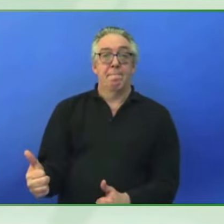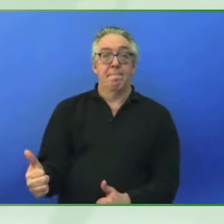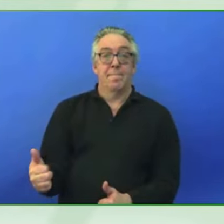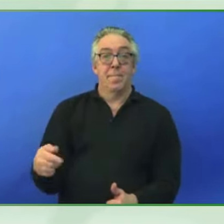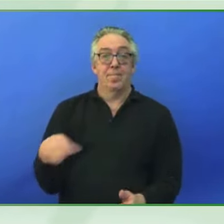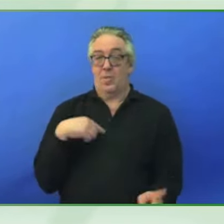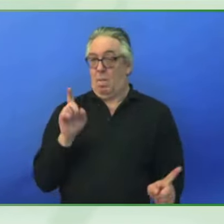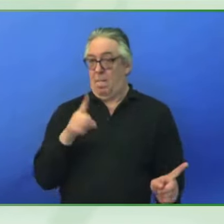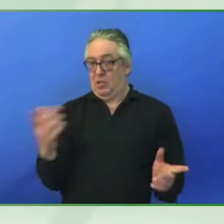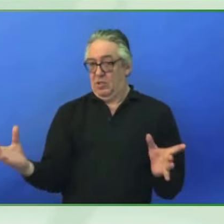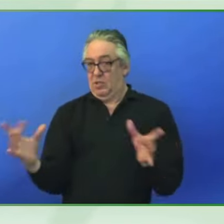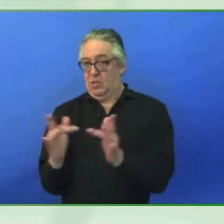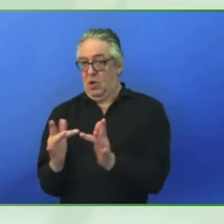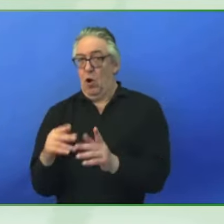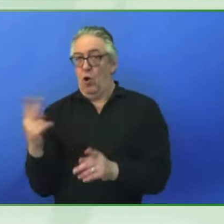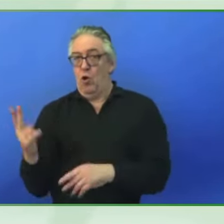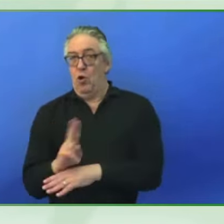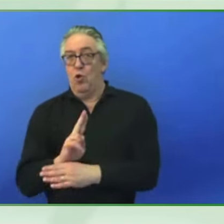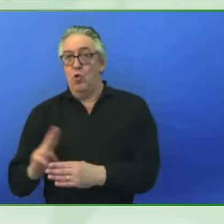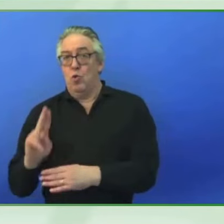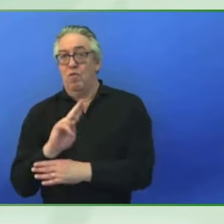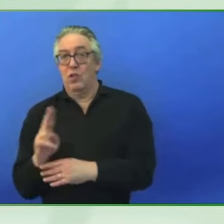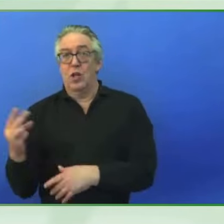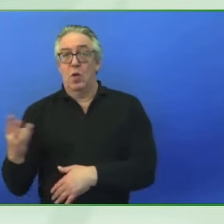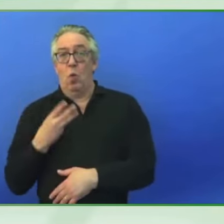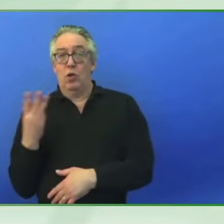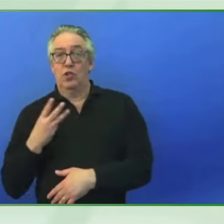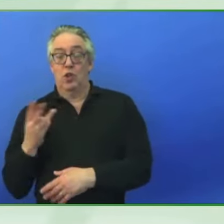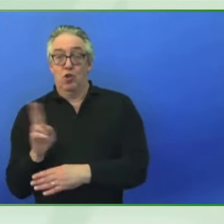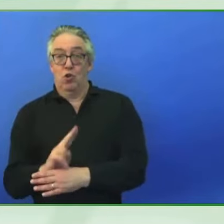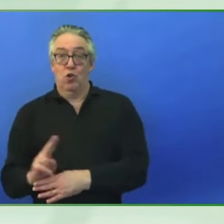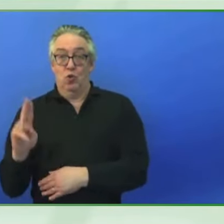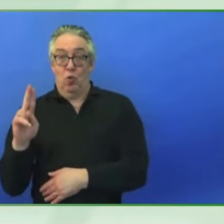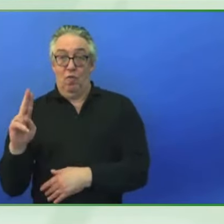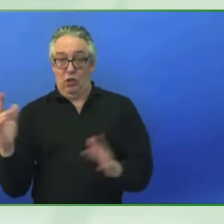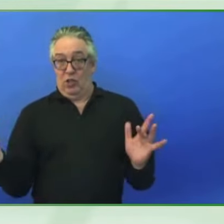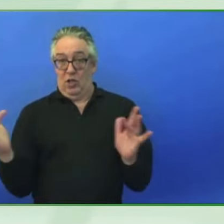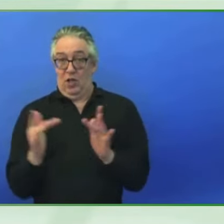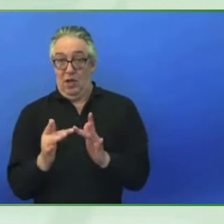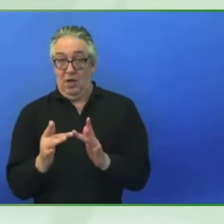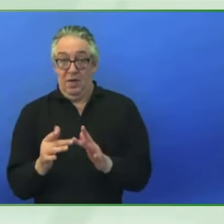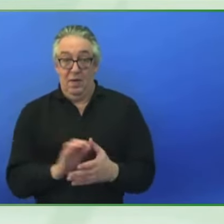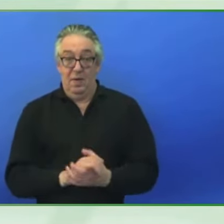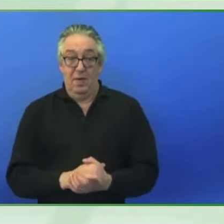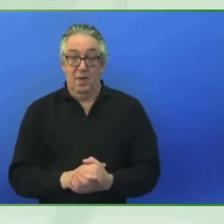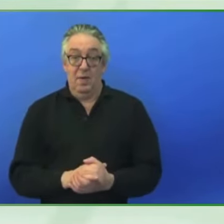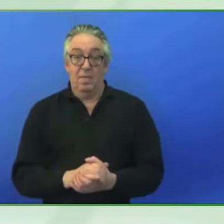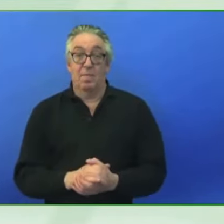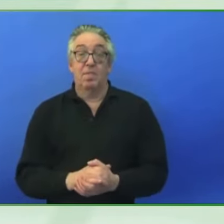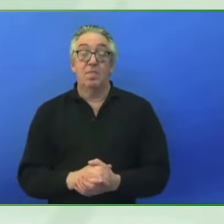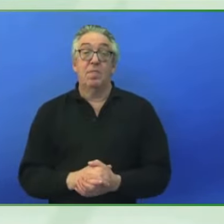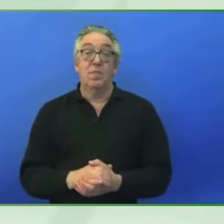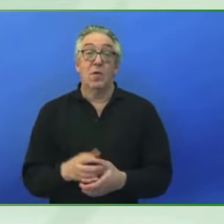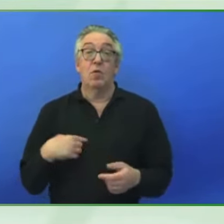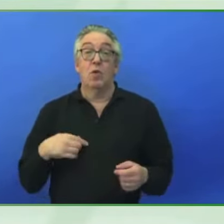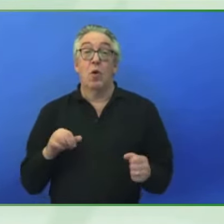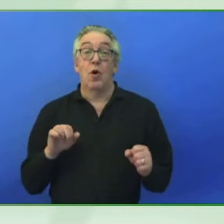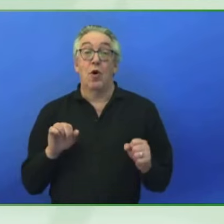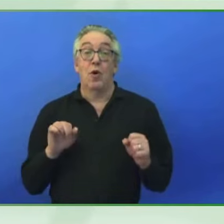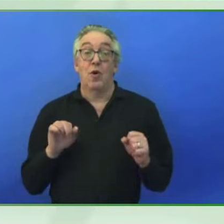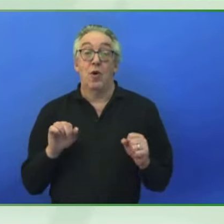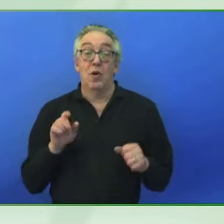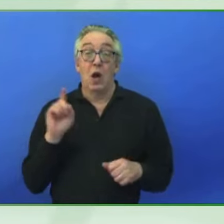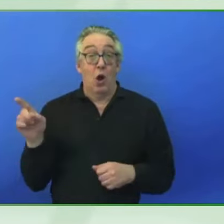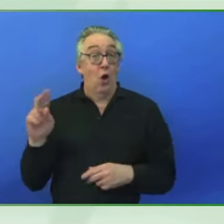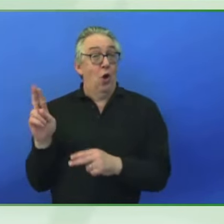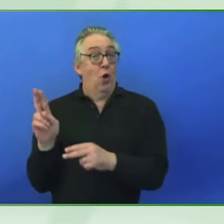of Washington, so that we can start using data and deploying her great solution, the university's great solution, in cities